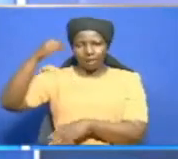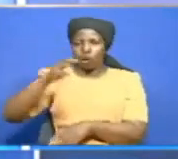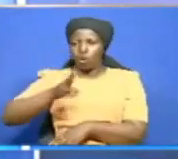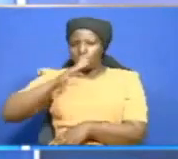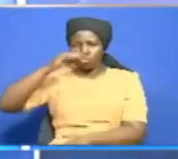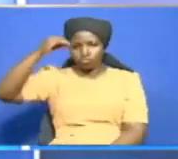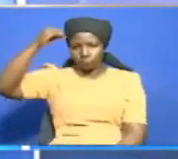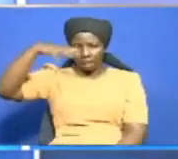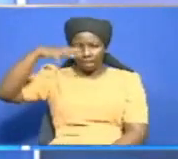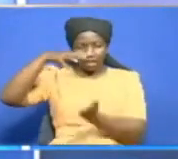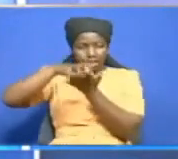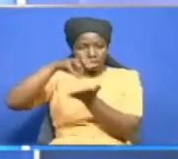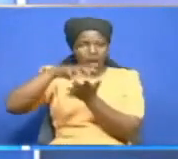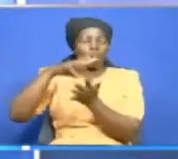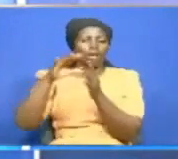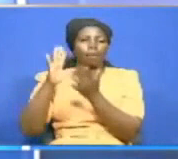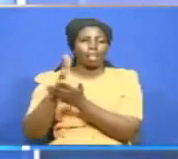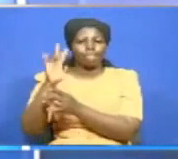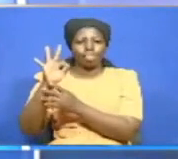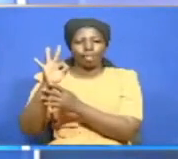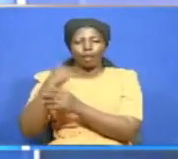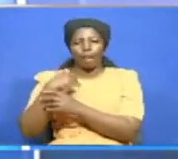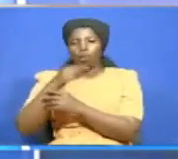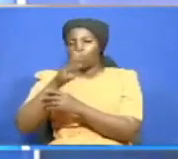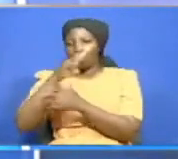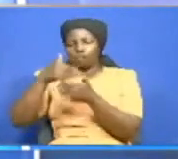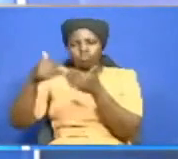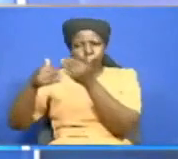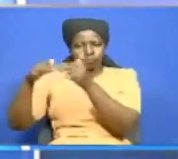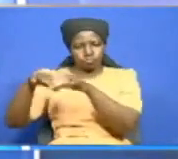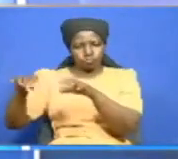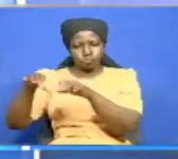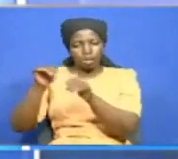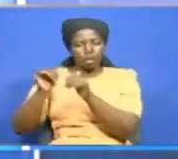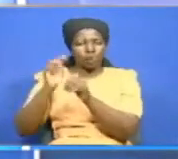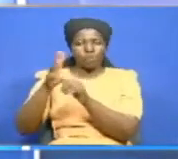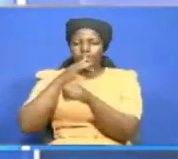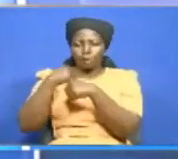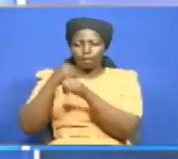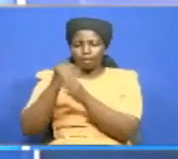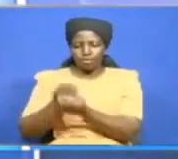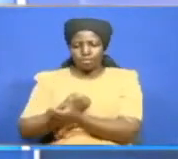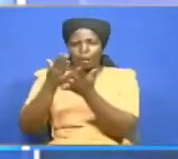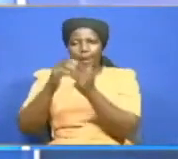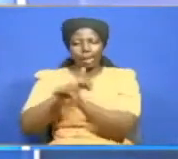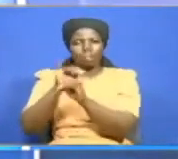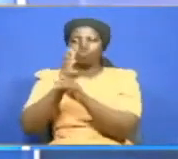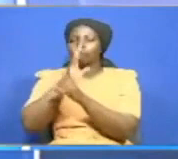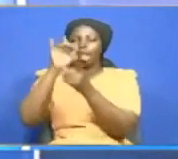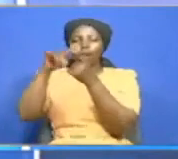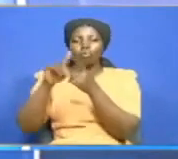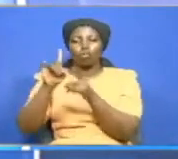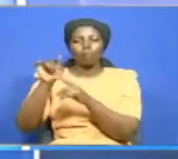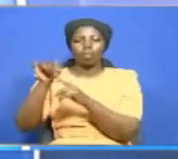hydroelectric station, and in phase three, water infrastructure would be put in place to supply treated water to 1.3